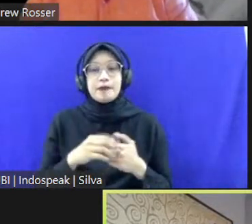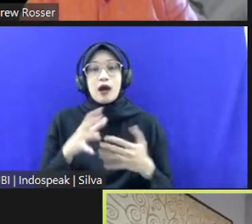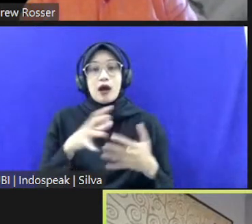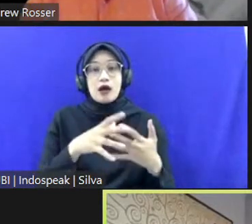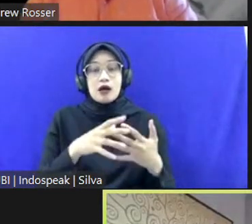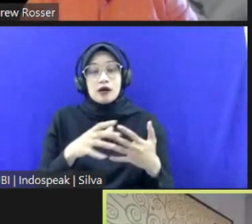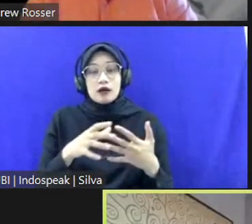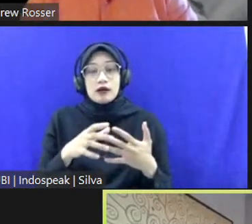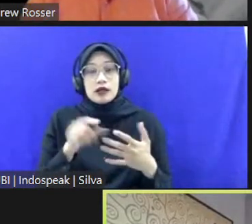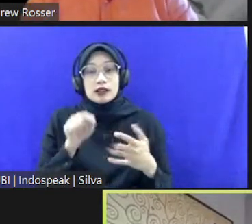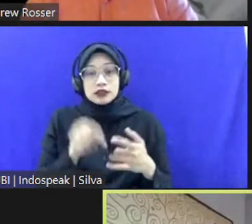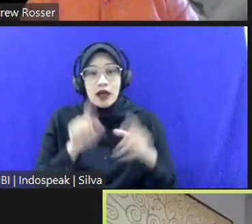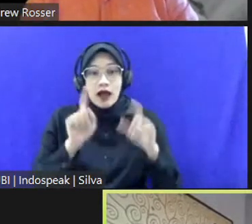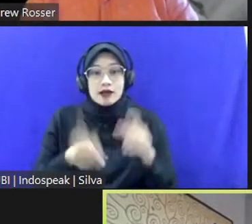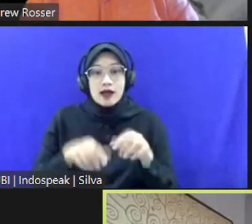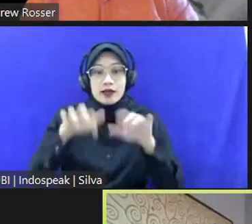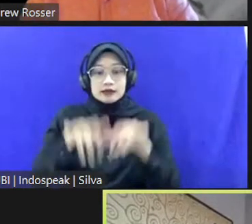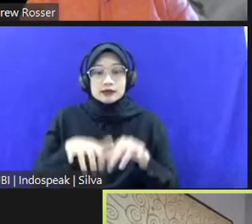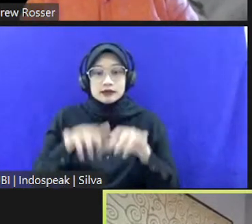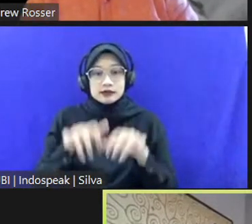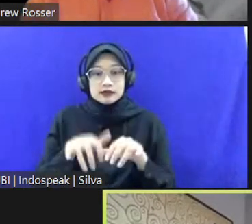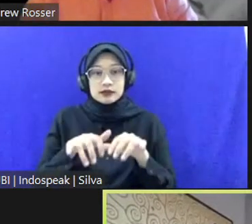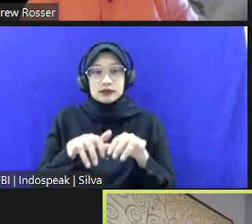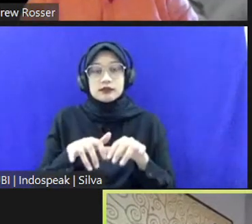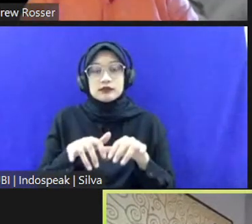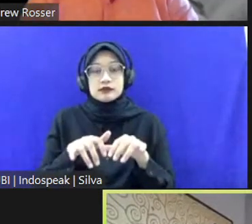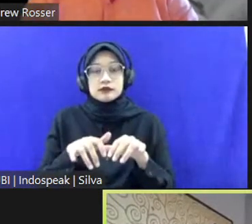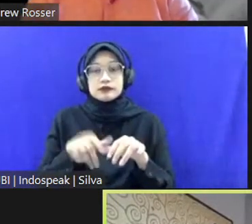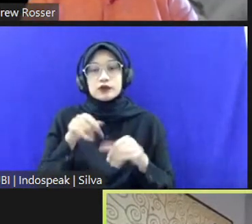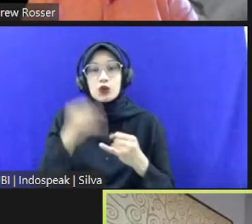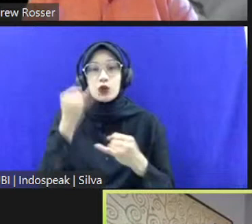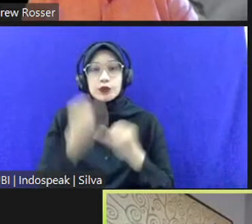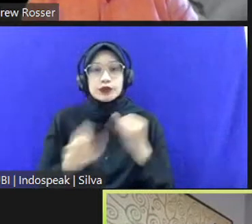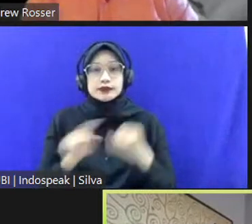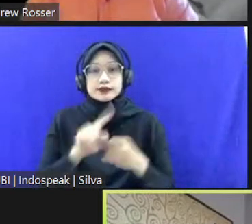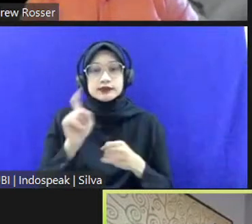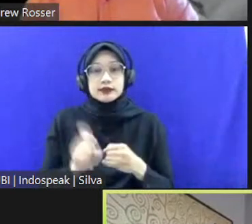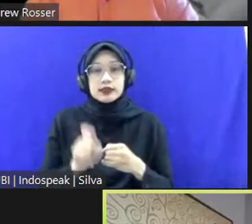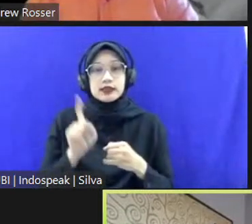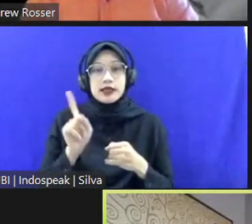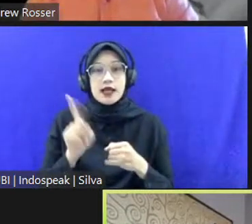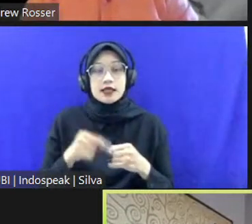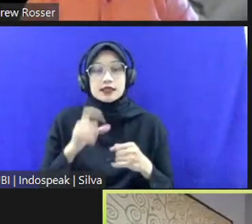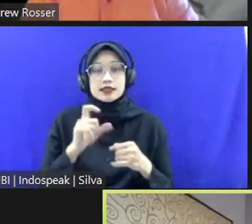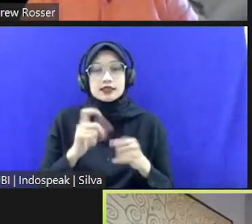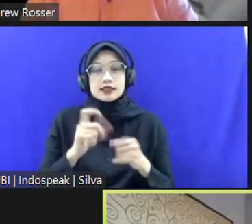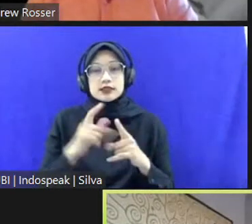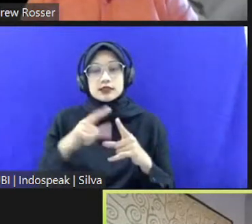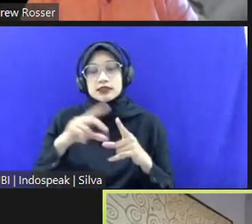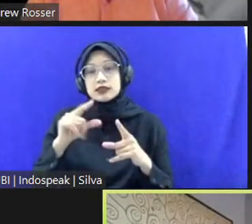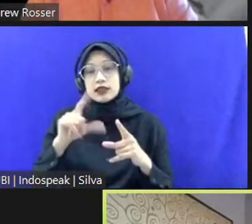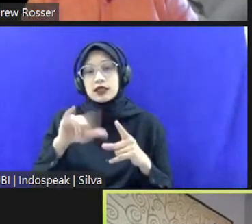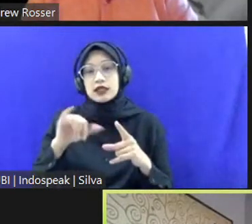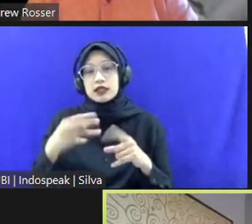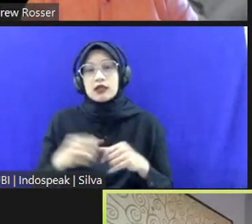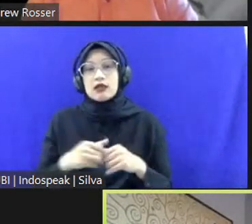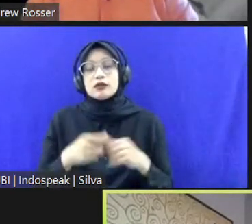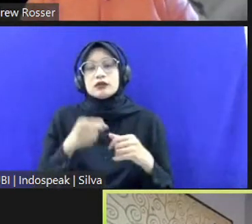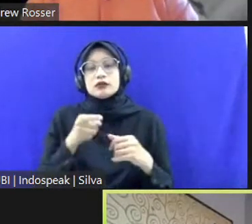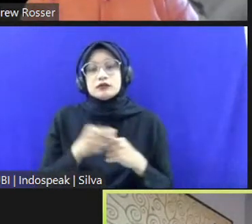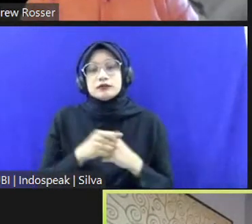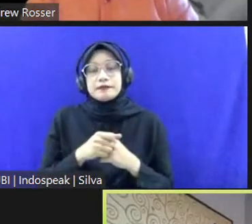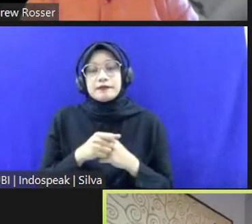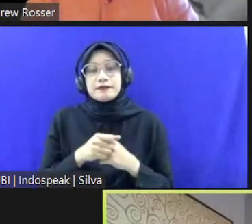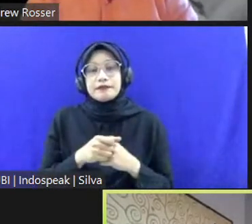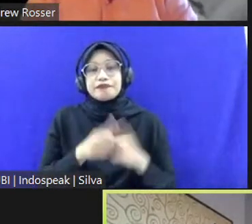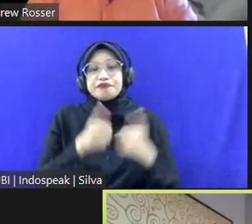chat box. And maybe we'll just end with this last question from Charlie that has asked, what can and what should the